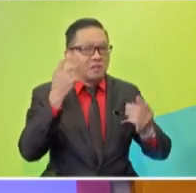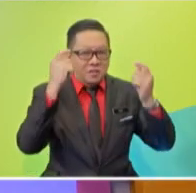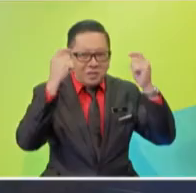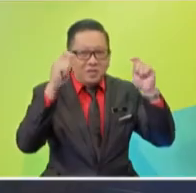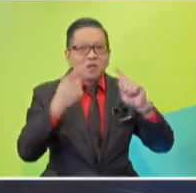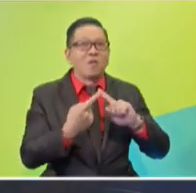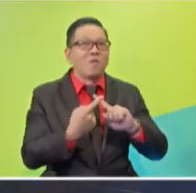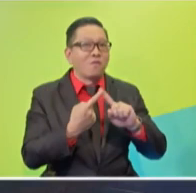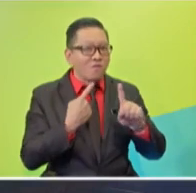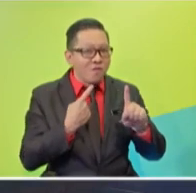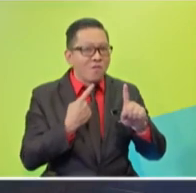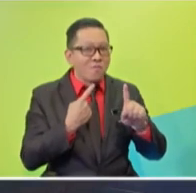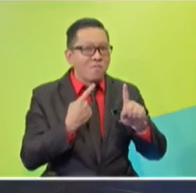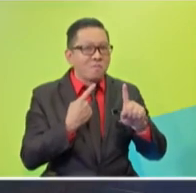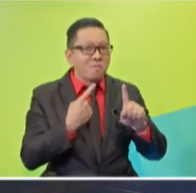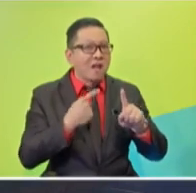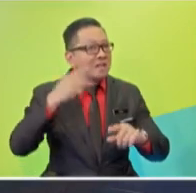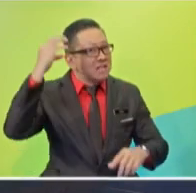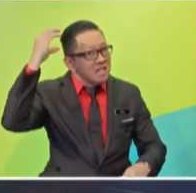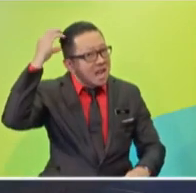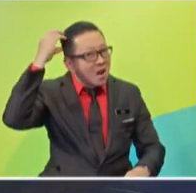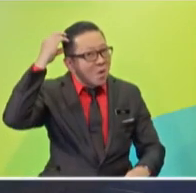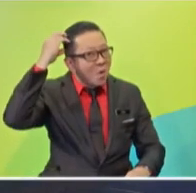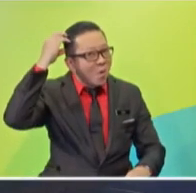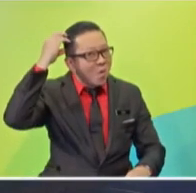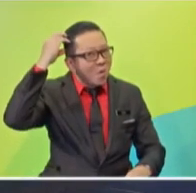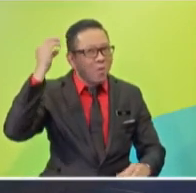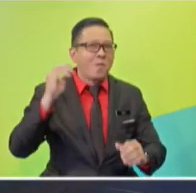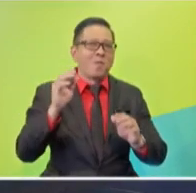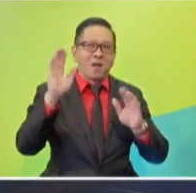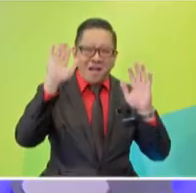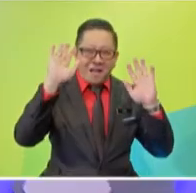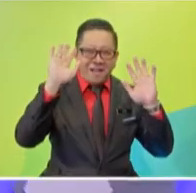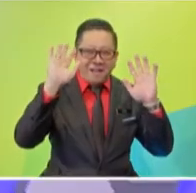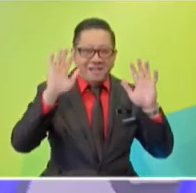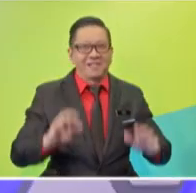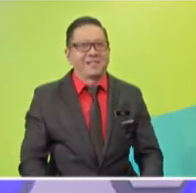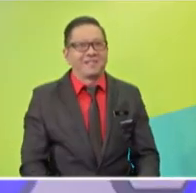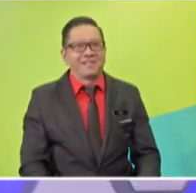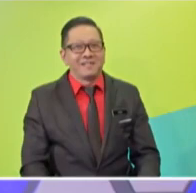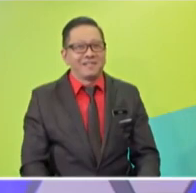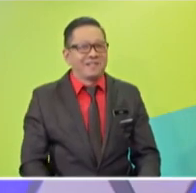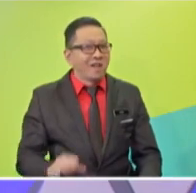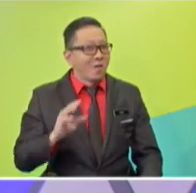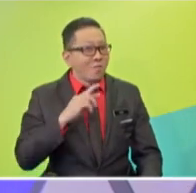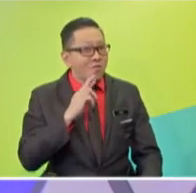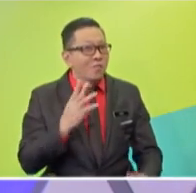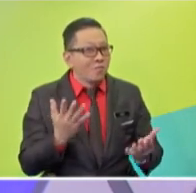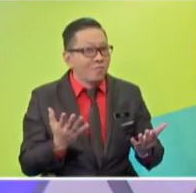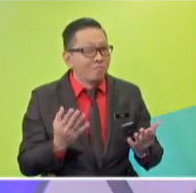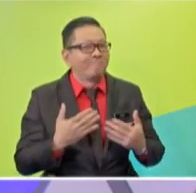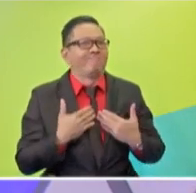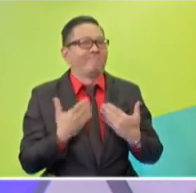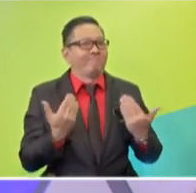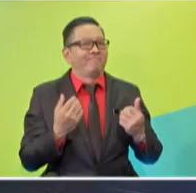SK Abdul Samad, Klang, Selangor. He is the Ketua Panitia Bahasa Inggeris. Hi. Hello. How are you? I'm great.